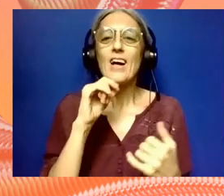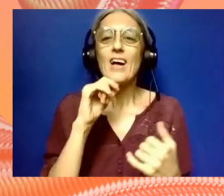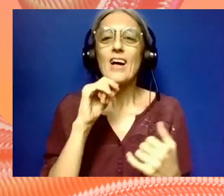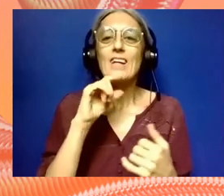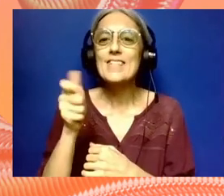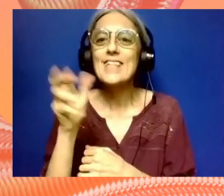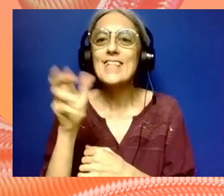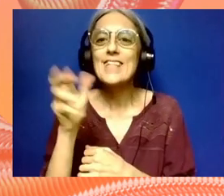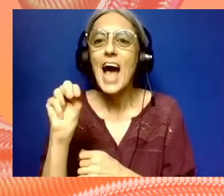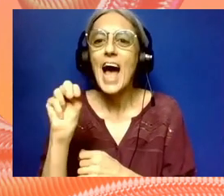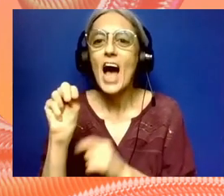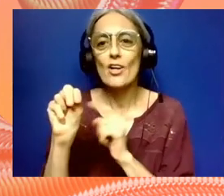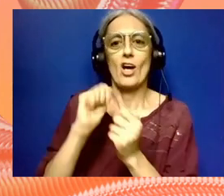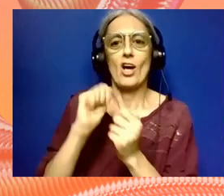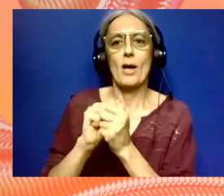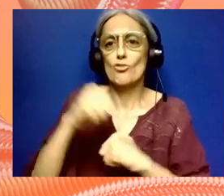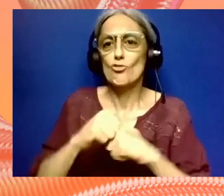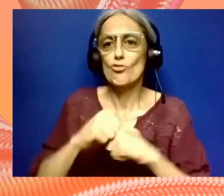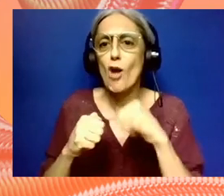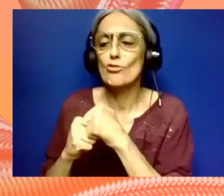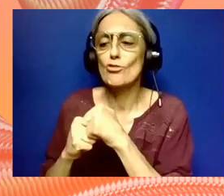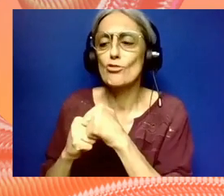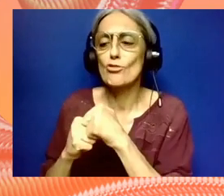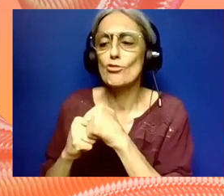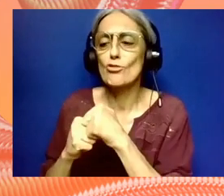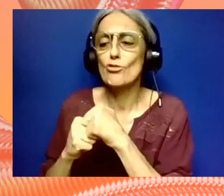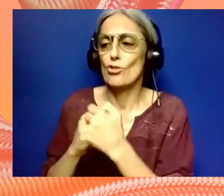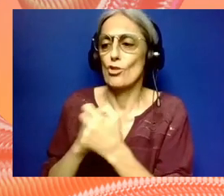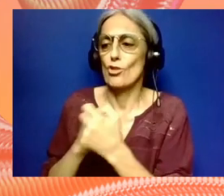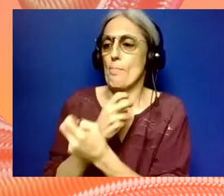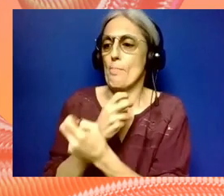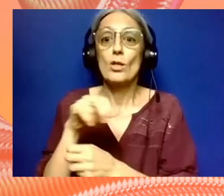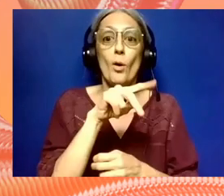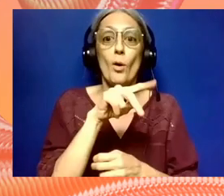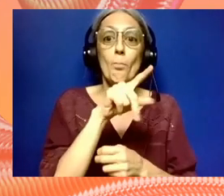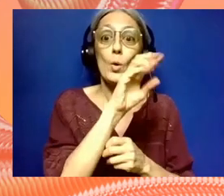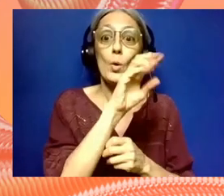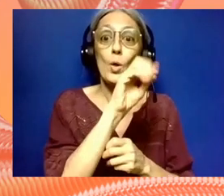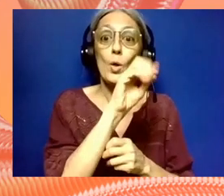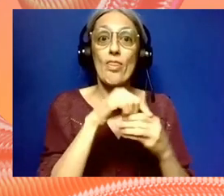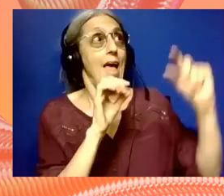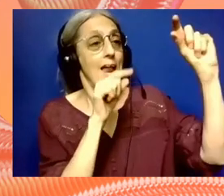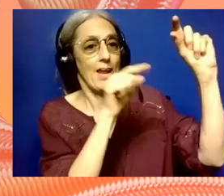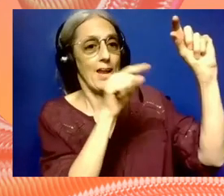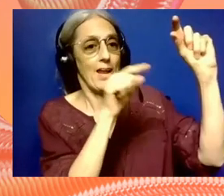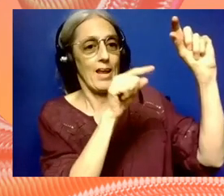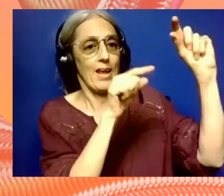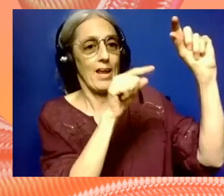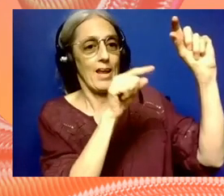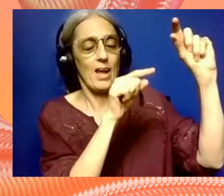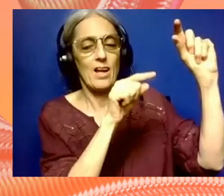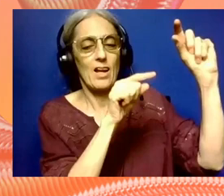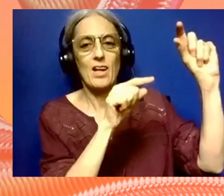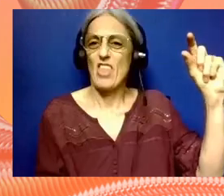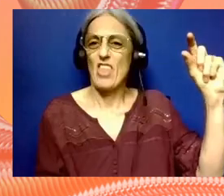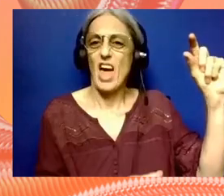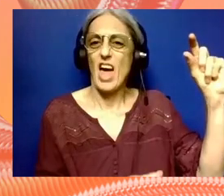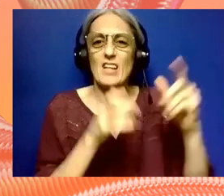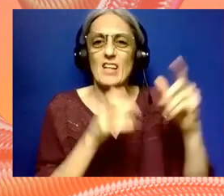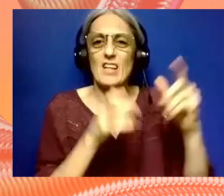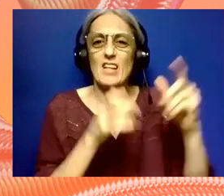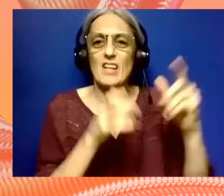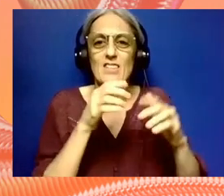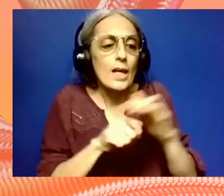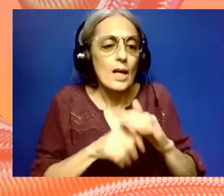Pluto, which is the underworld and exposing all of the things that fester because they've not yet been exposed. And